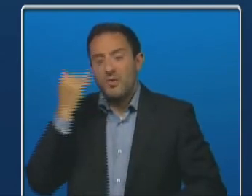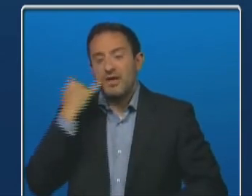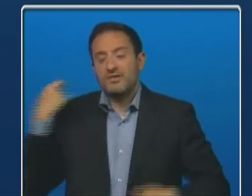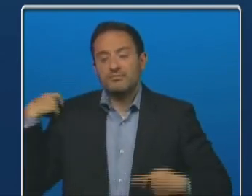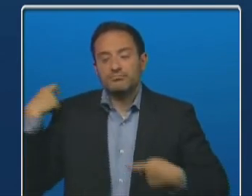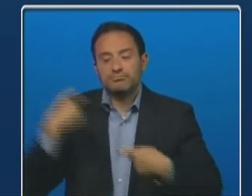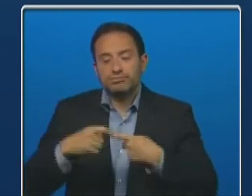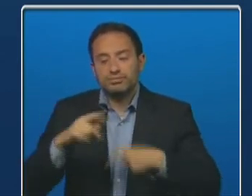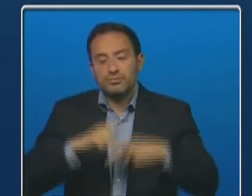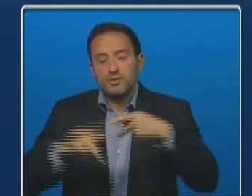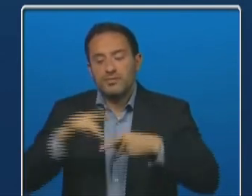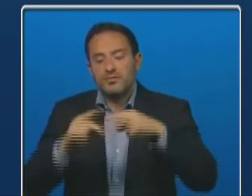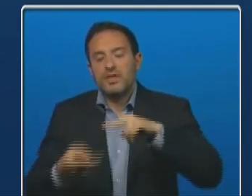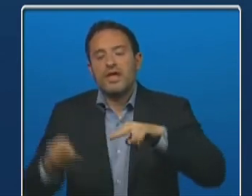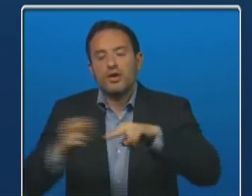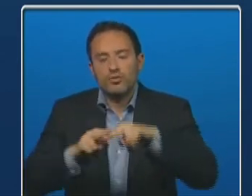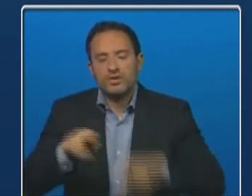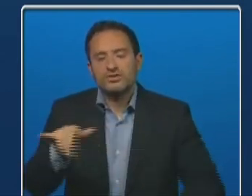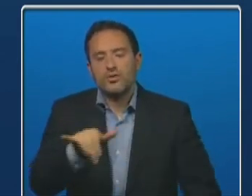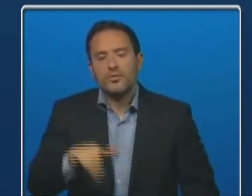population increased too?